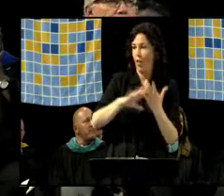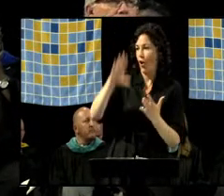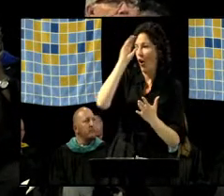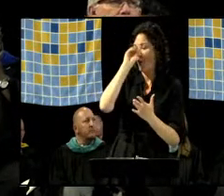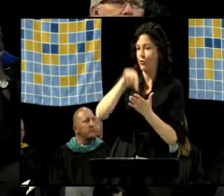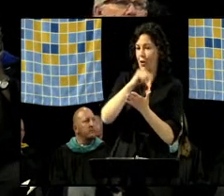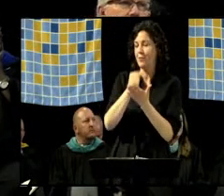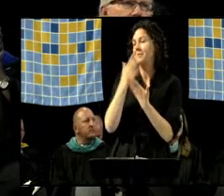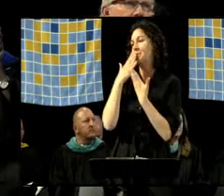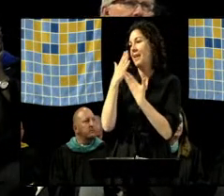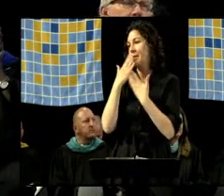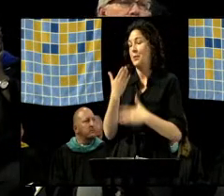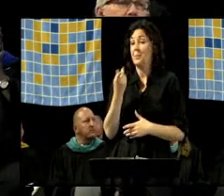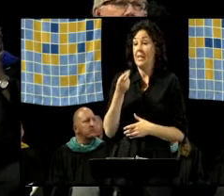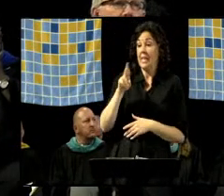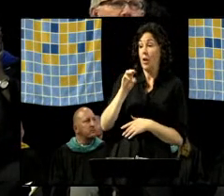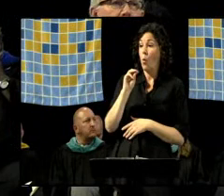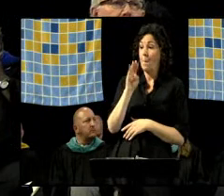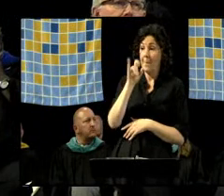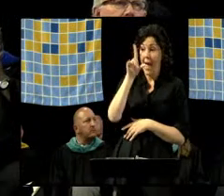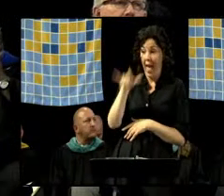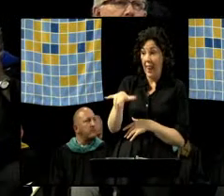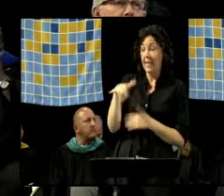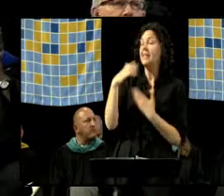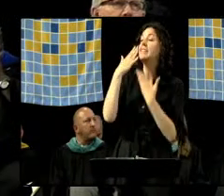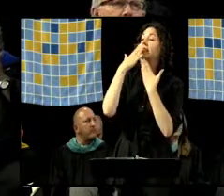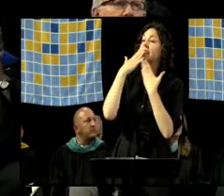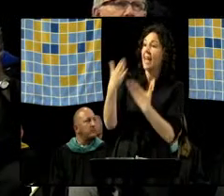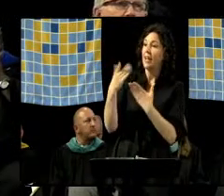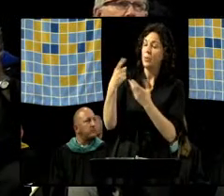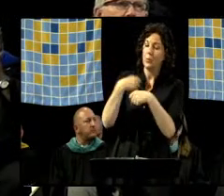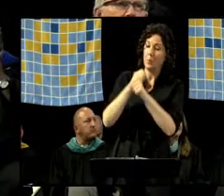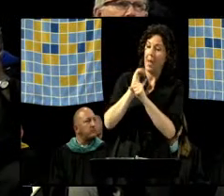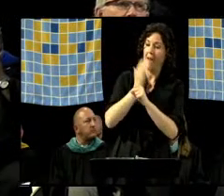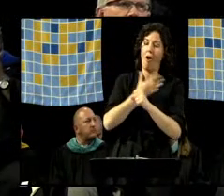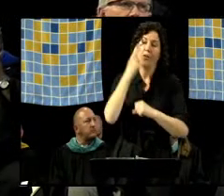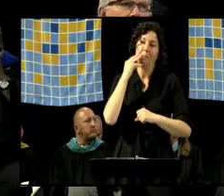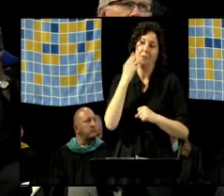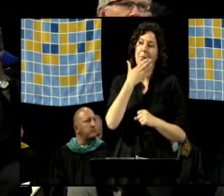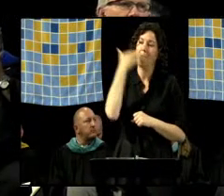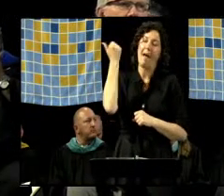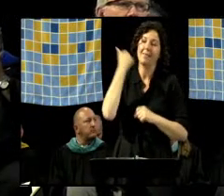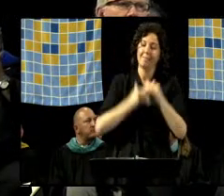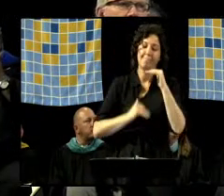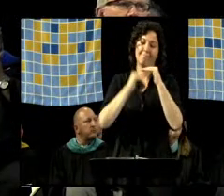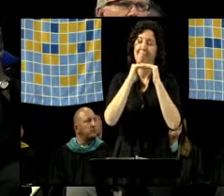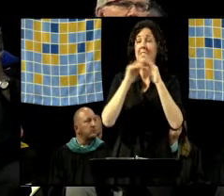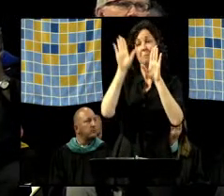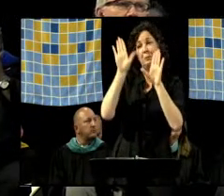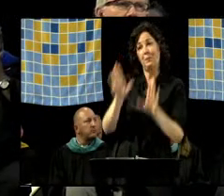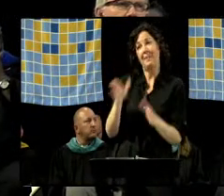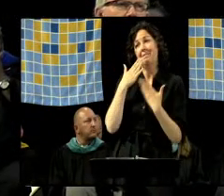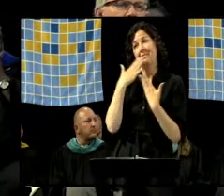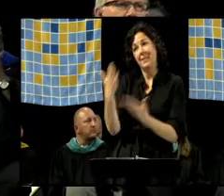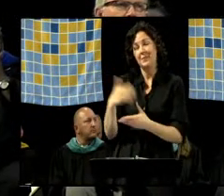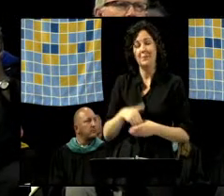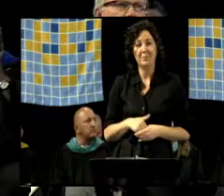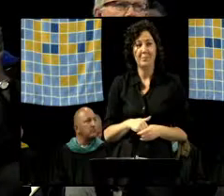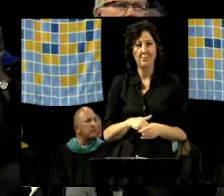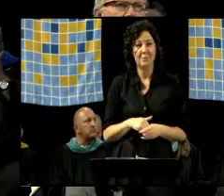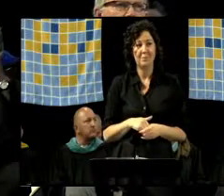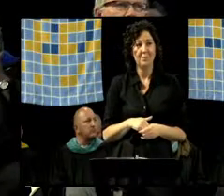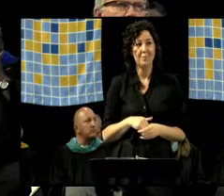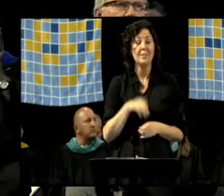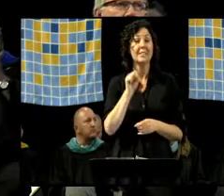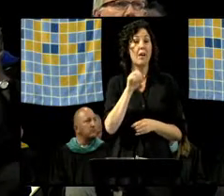O'Malley, thank you for the hard work you to make our high school experience the best it can be, and it has been great.